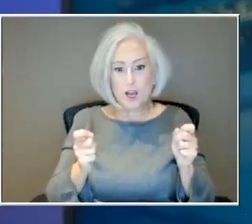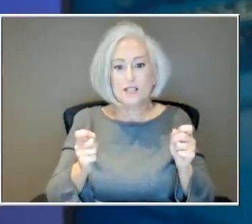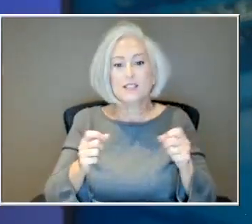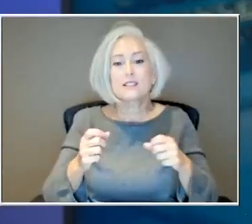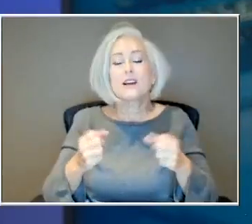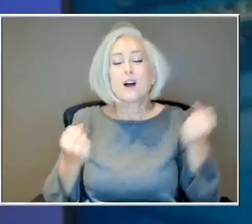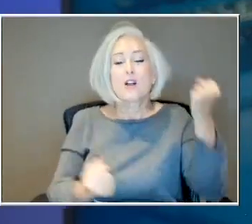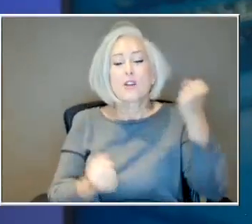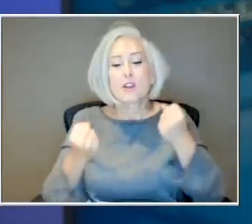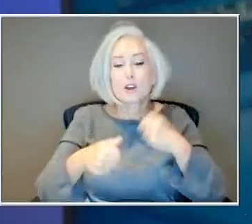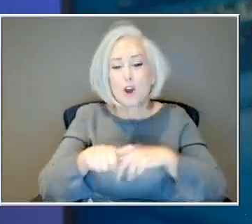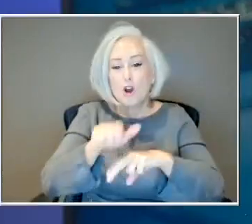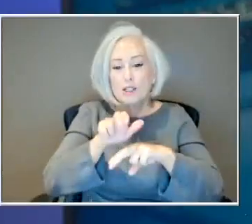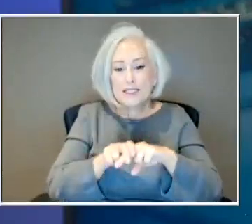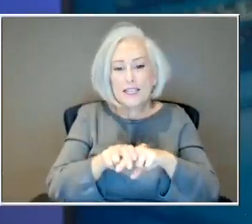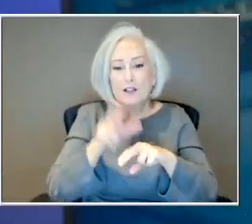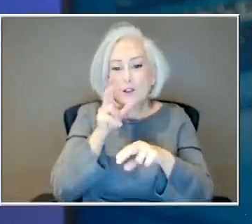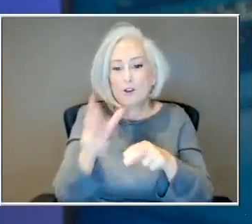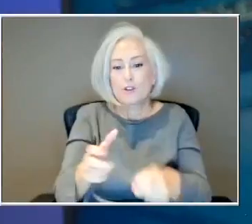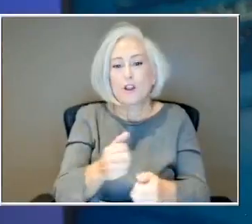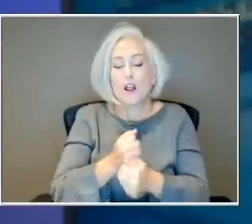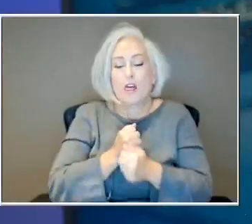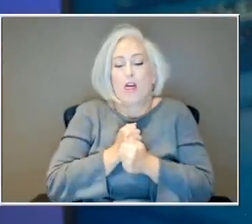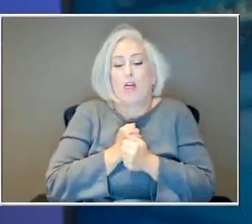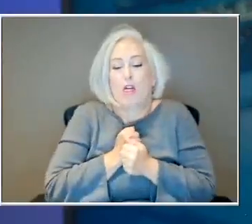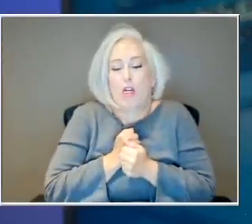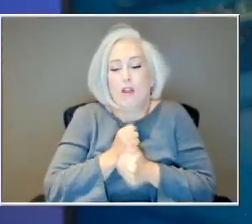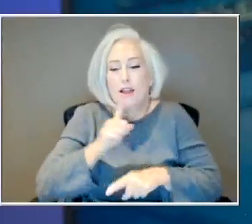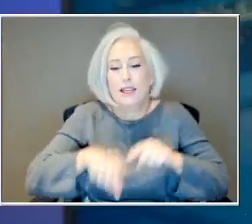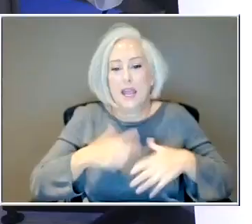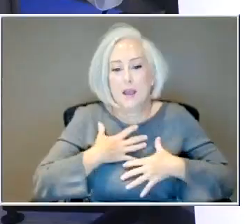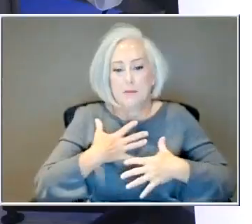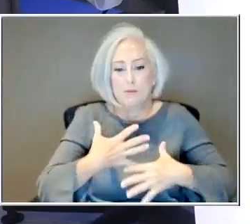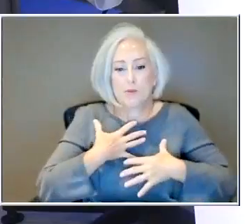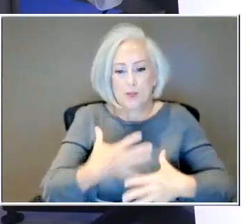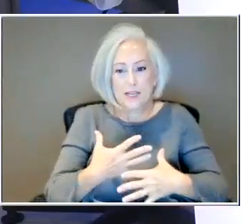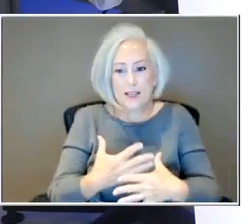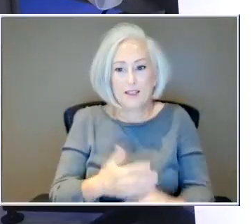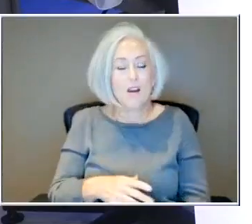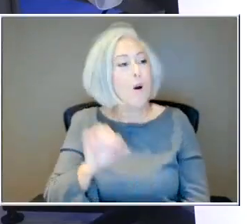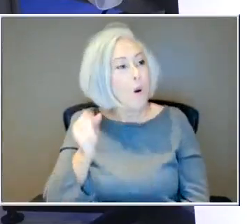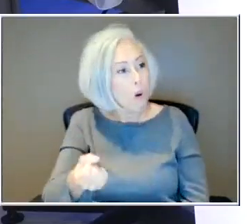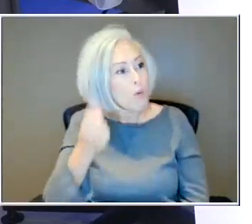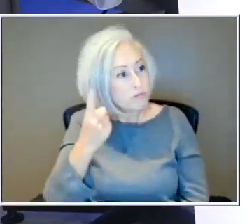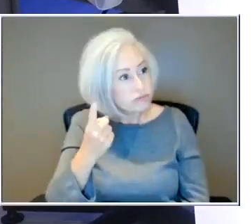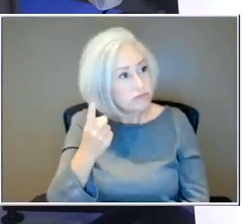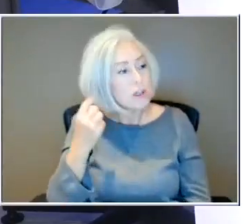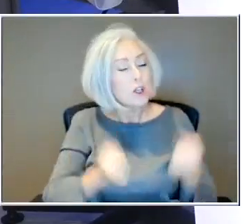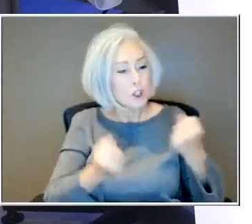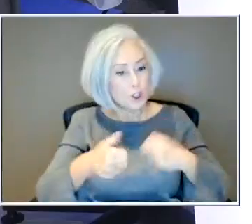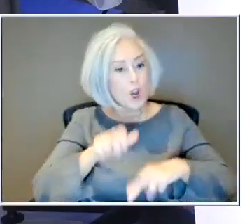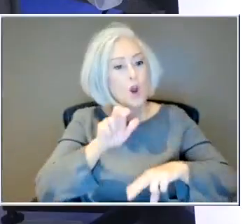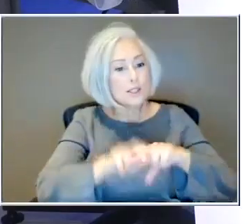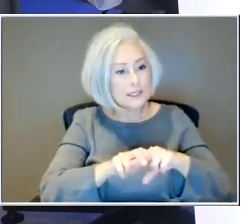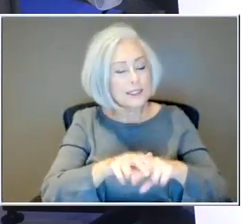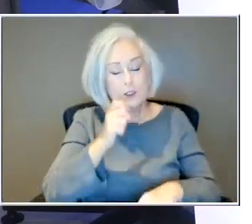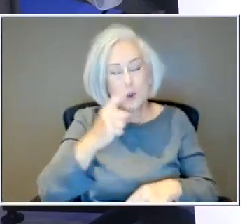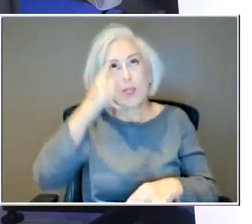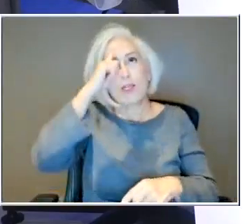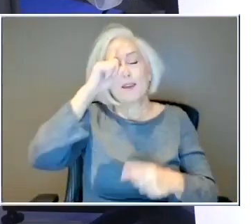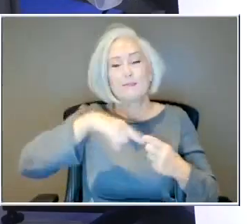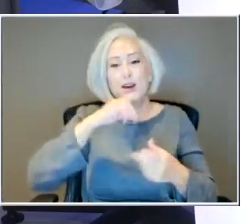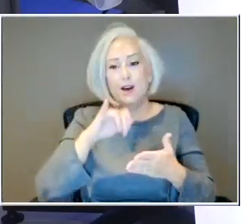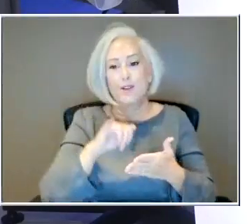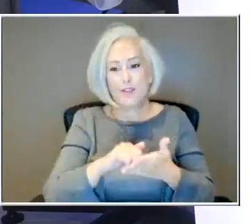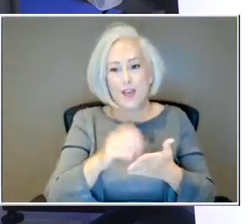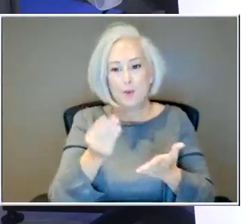just like getting like restrained, like they can't even breathe in them. Oh, the old car seat. Okay. Yes. Again, these are the little things you just don't think about when you go out and buy something.